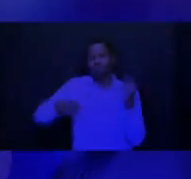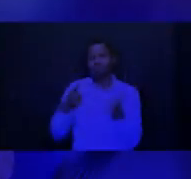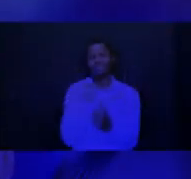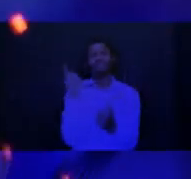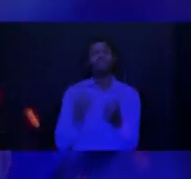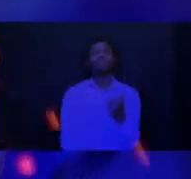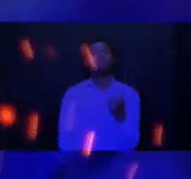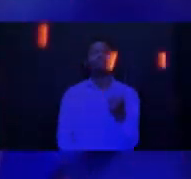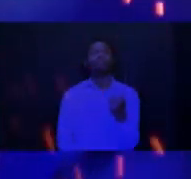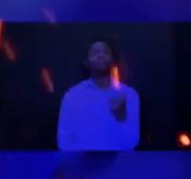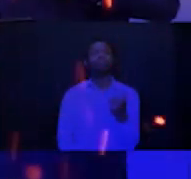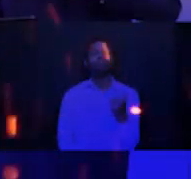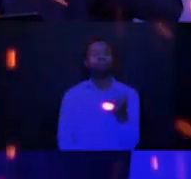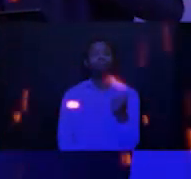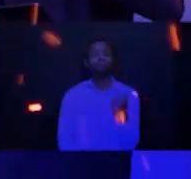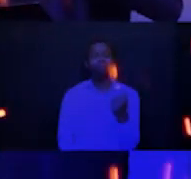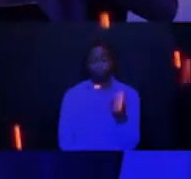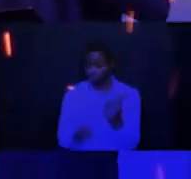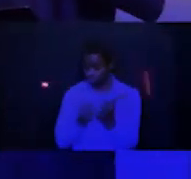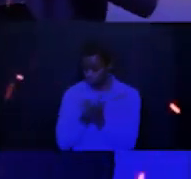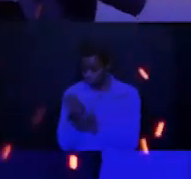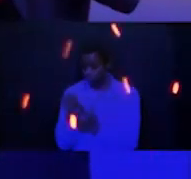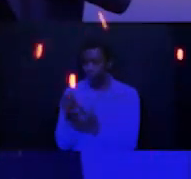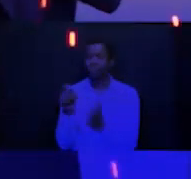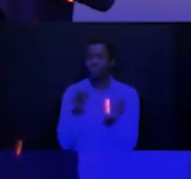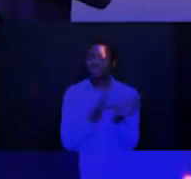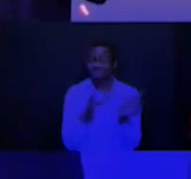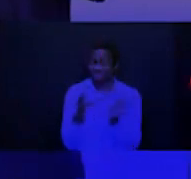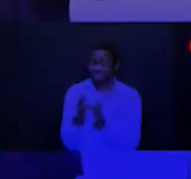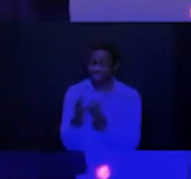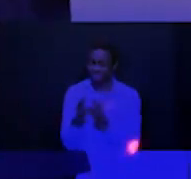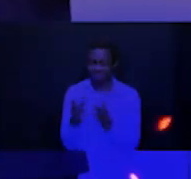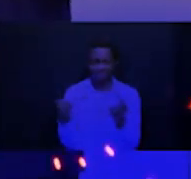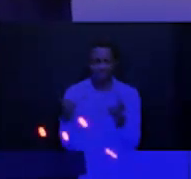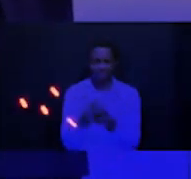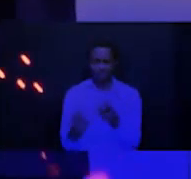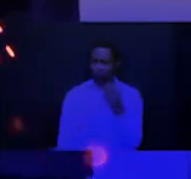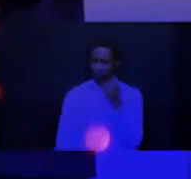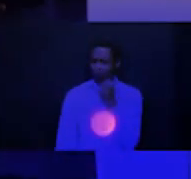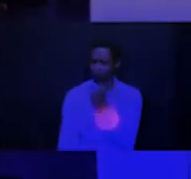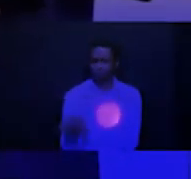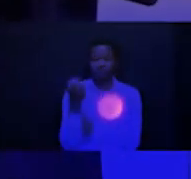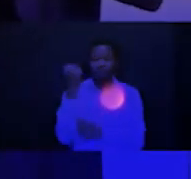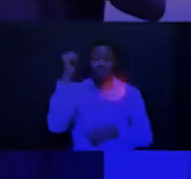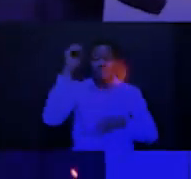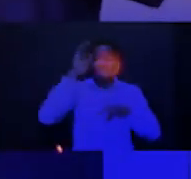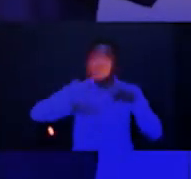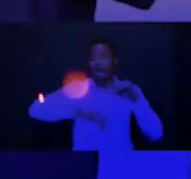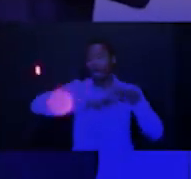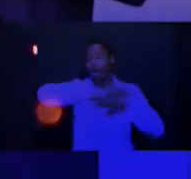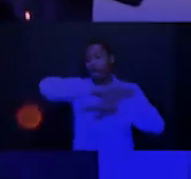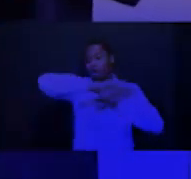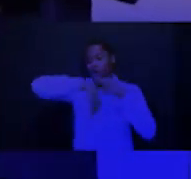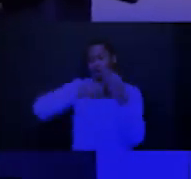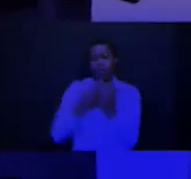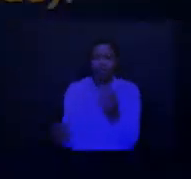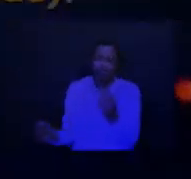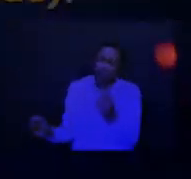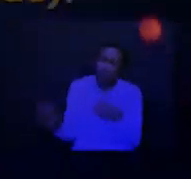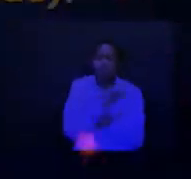In fact, Jesus is supreme to all. To all.